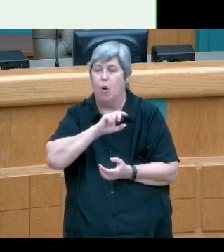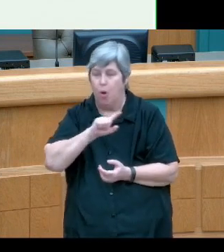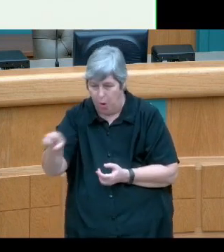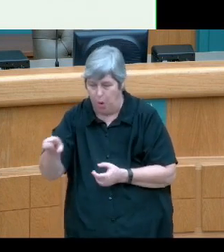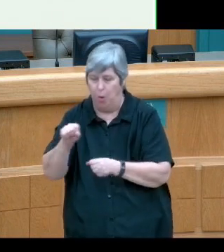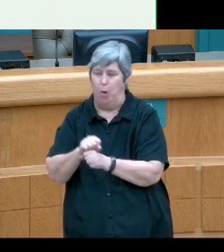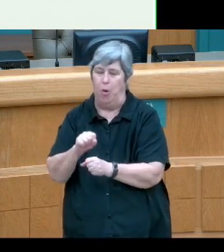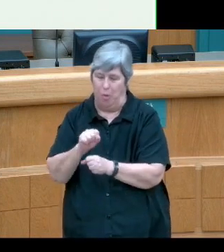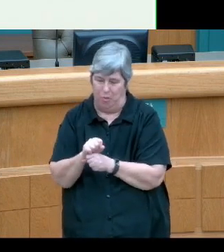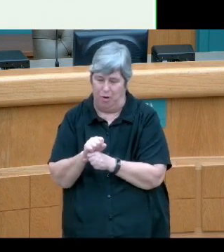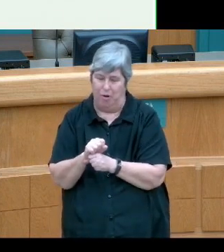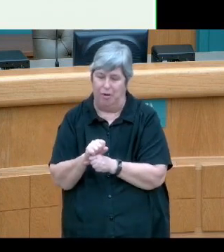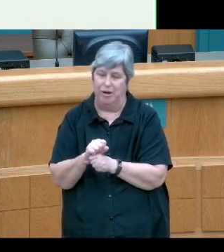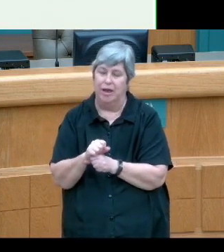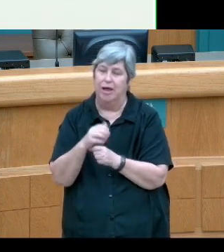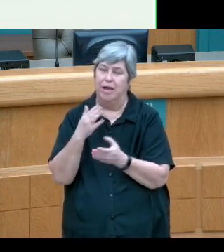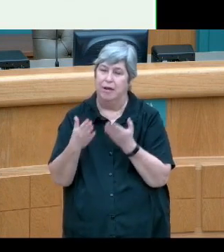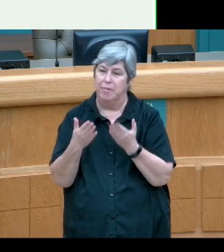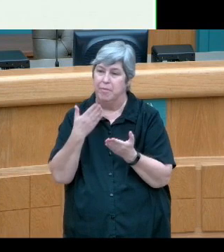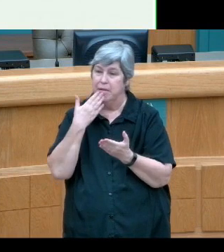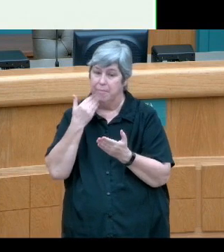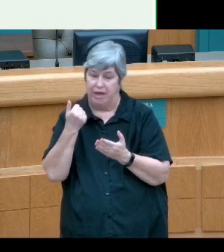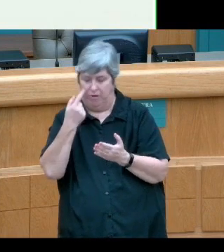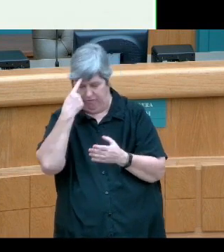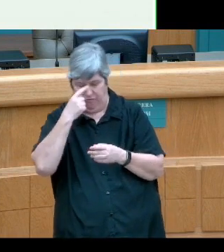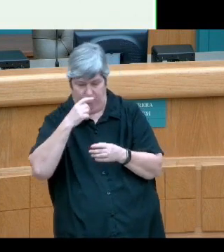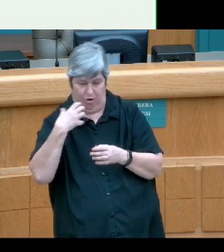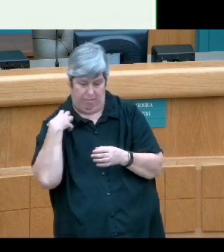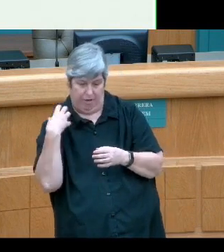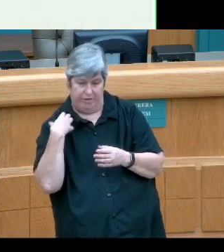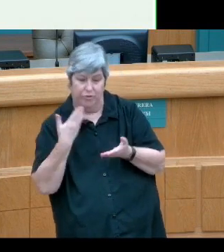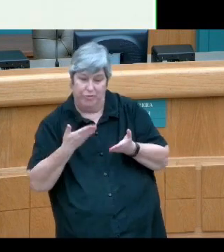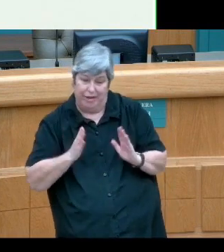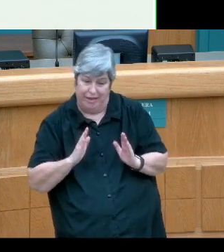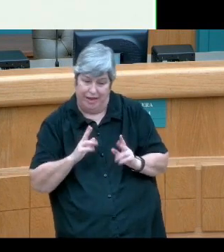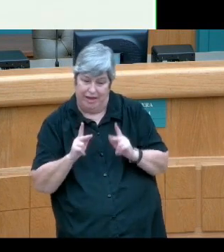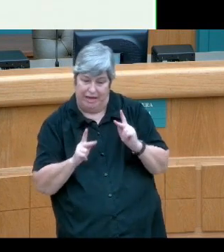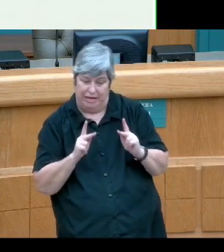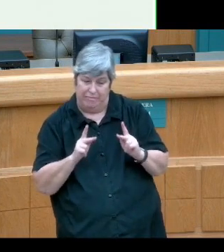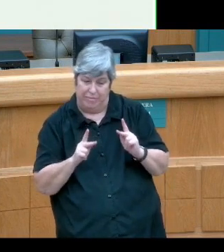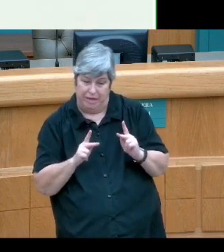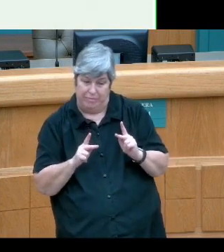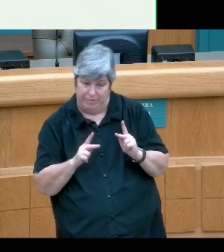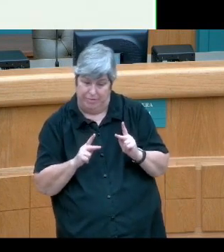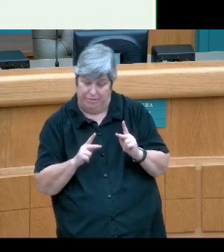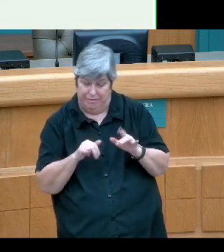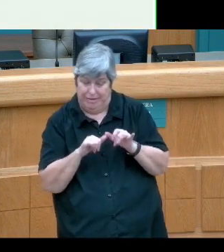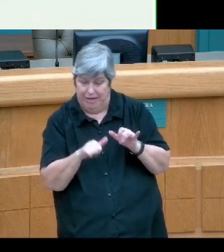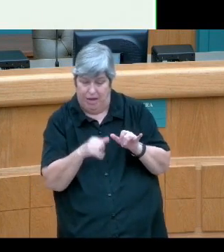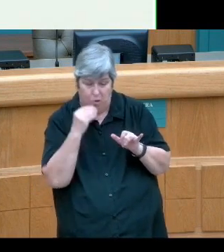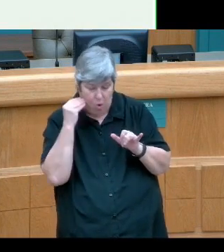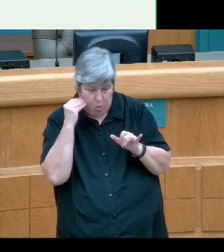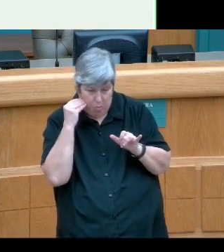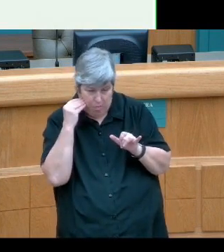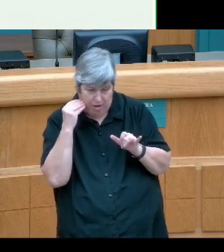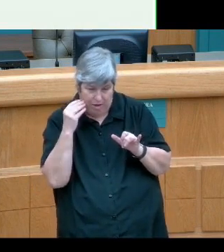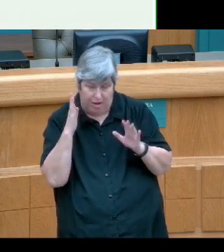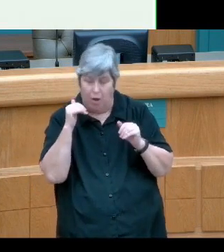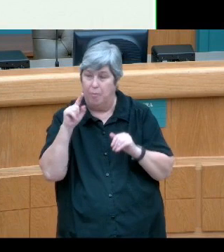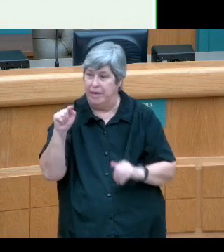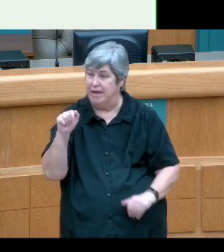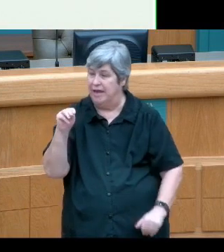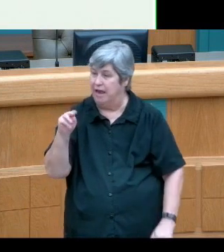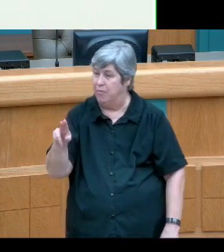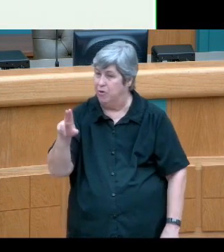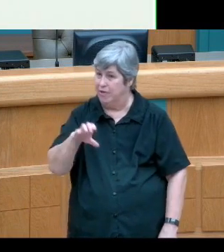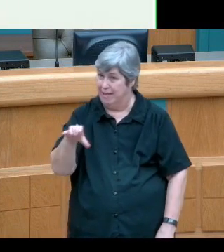work, and it's probably a good idea for employers to make allowances for this in your jobs. Hopefully TAMU CC